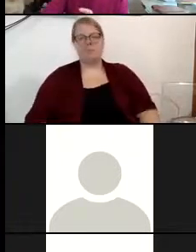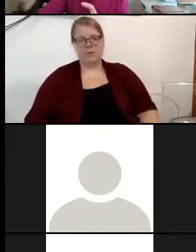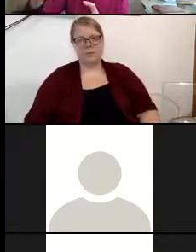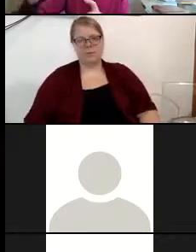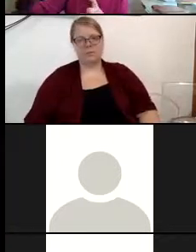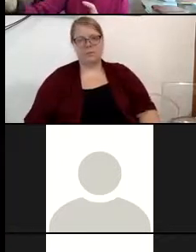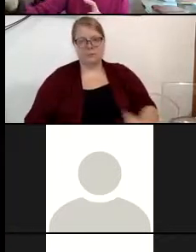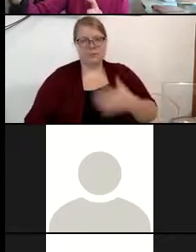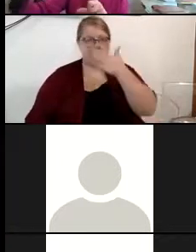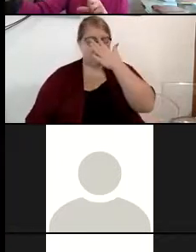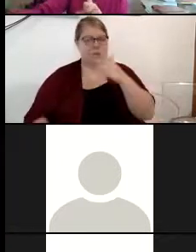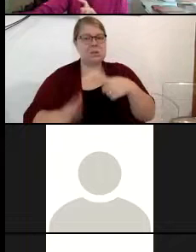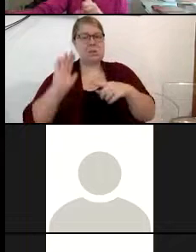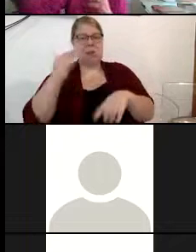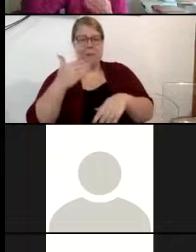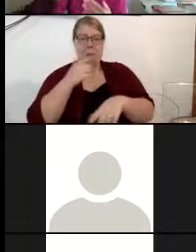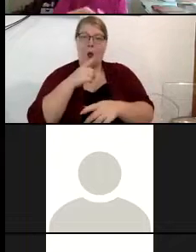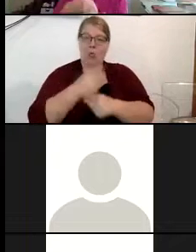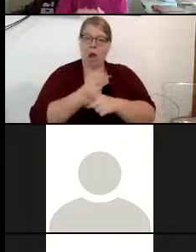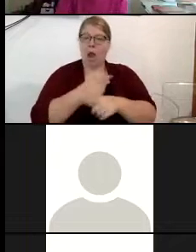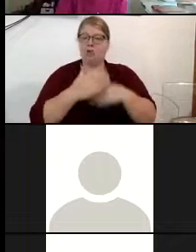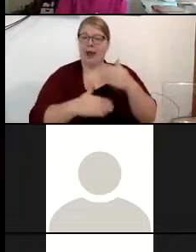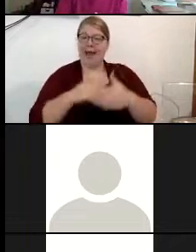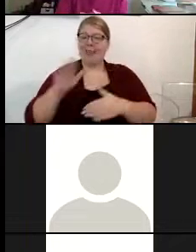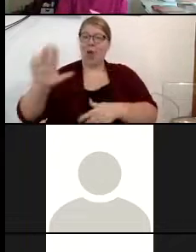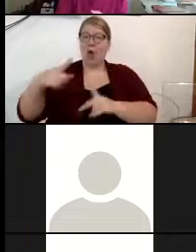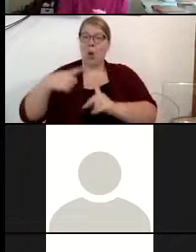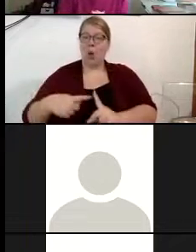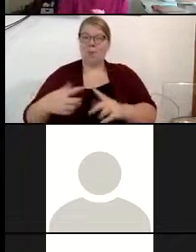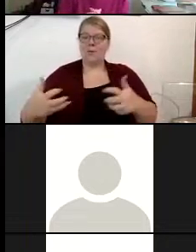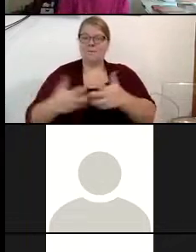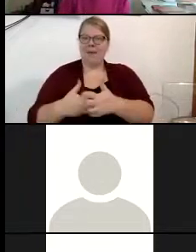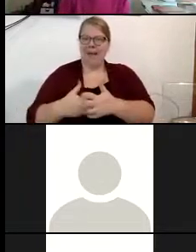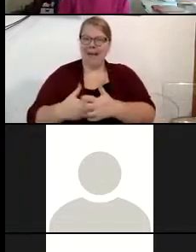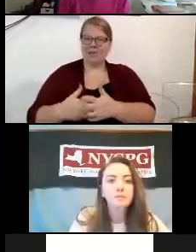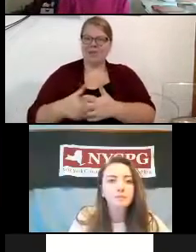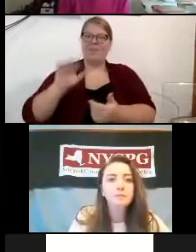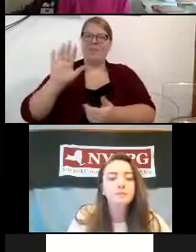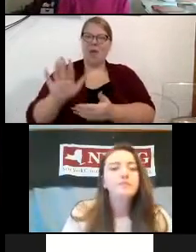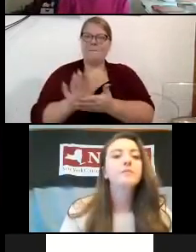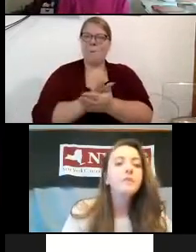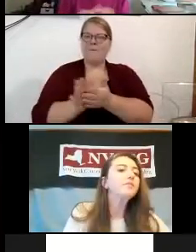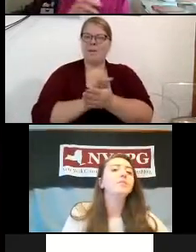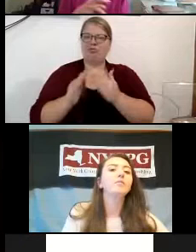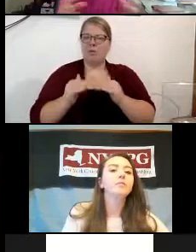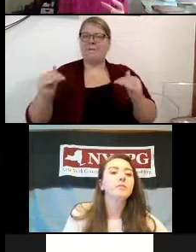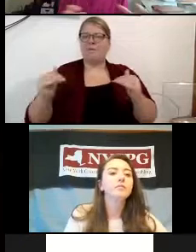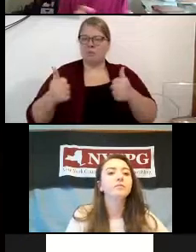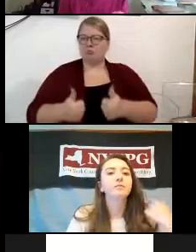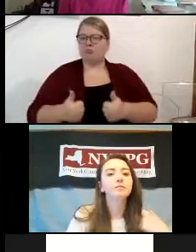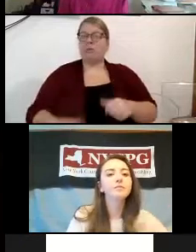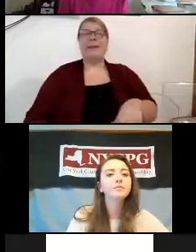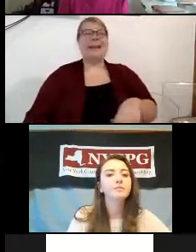we're on the right track, that the goals match what the client is motivated to do. If they're